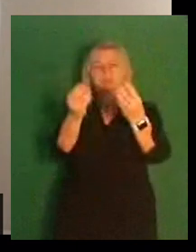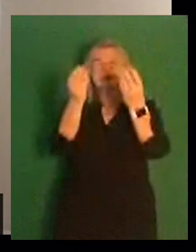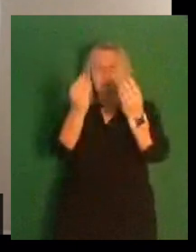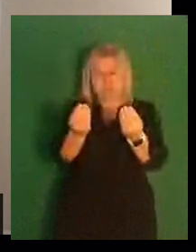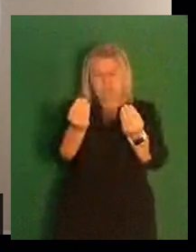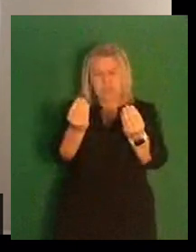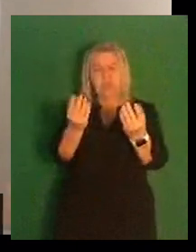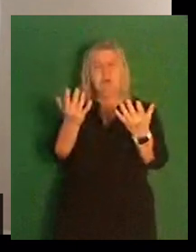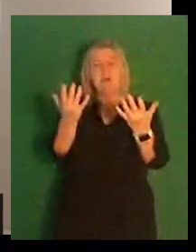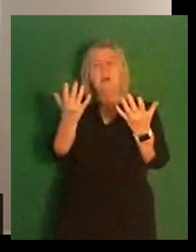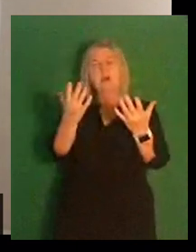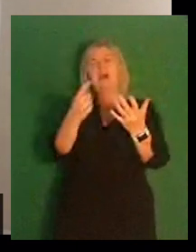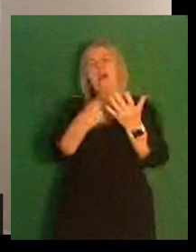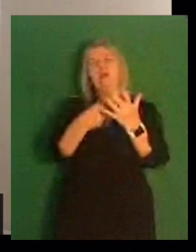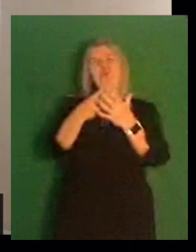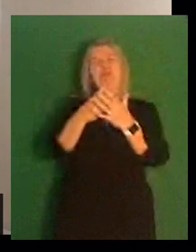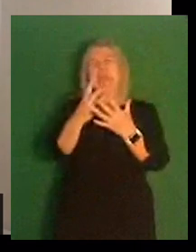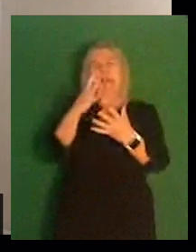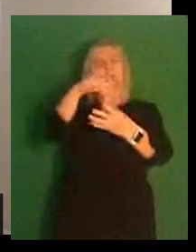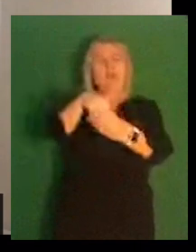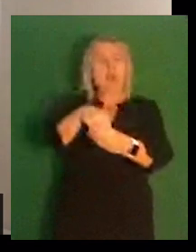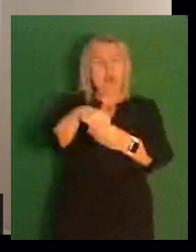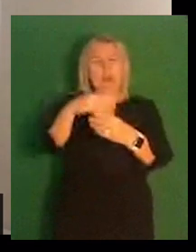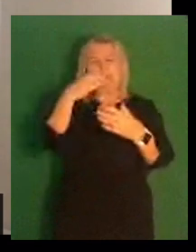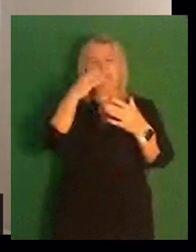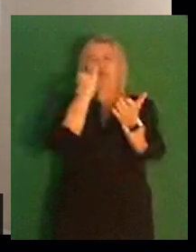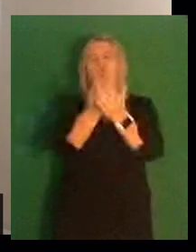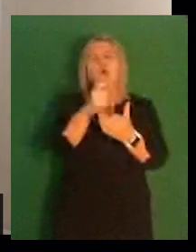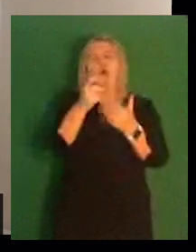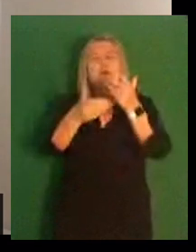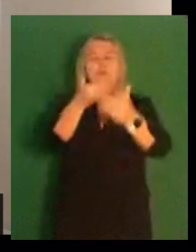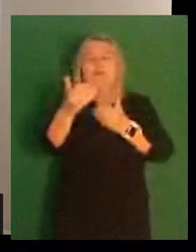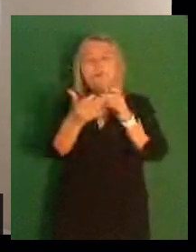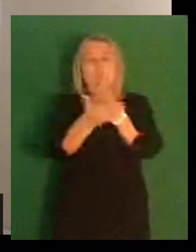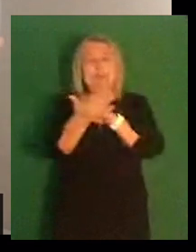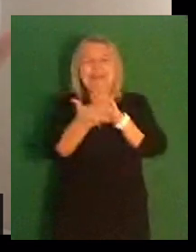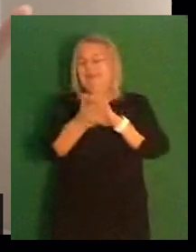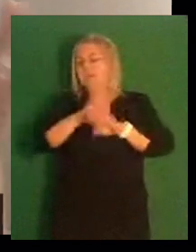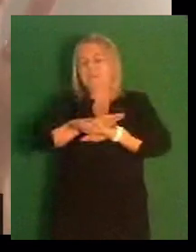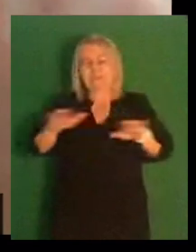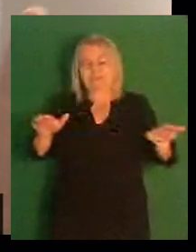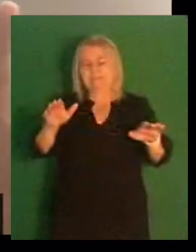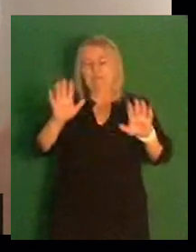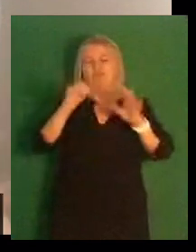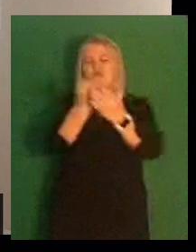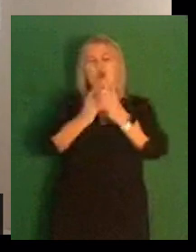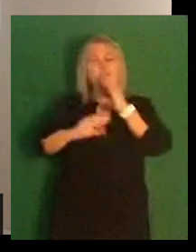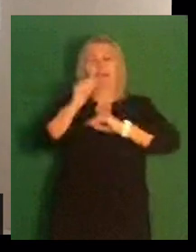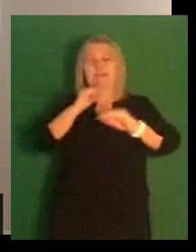I don't want to say reinsert, that sounds a little bit awkward, not quite the right visual metaphor, but reintroduce